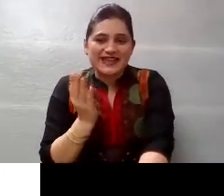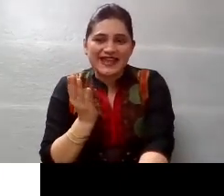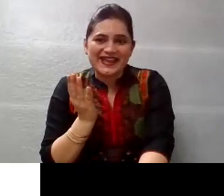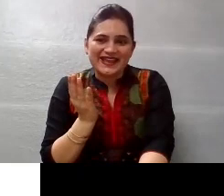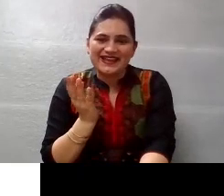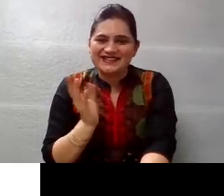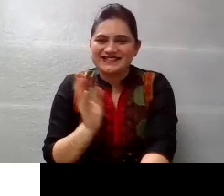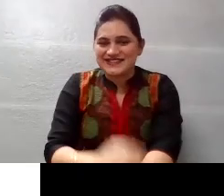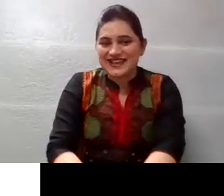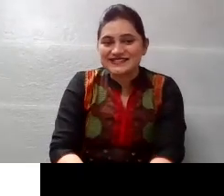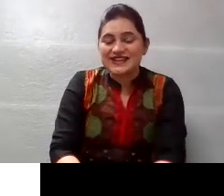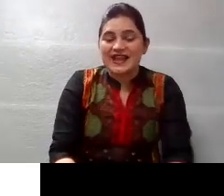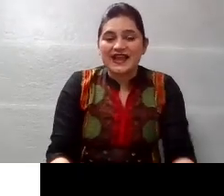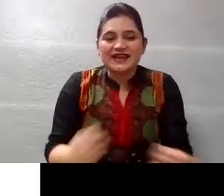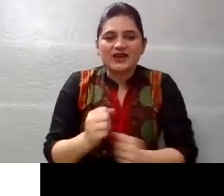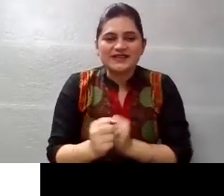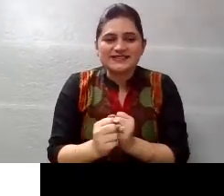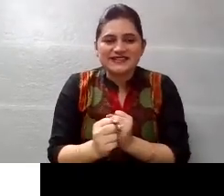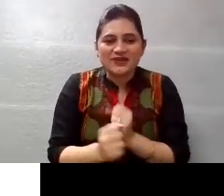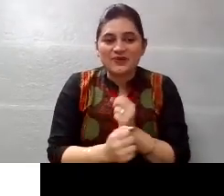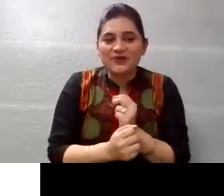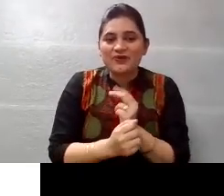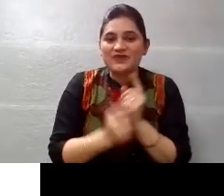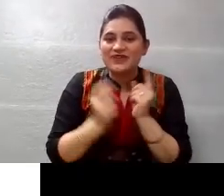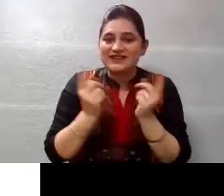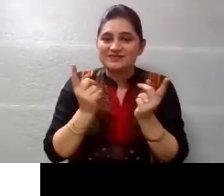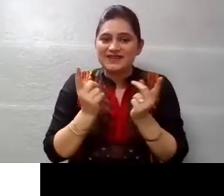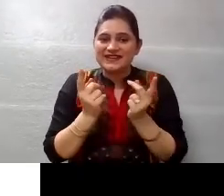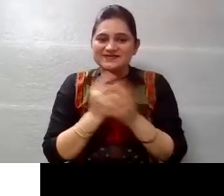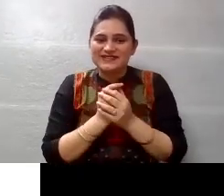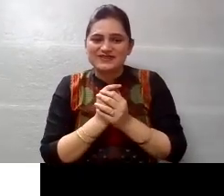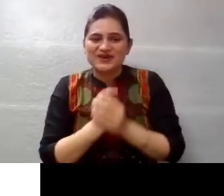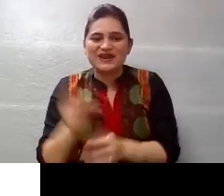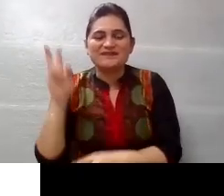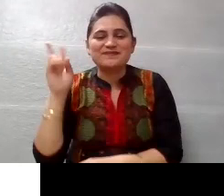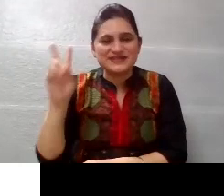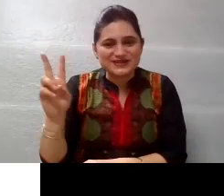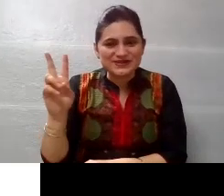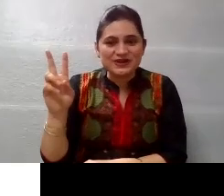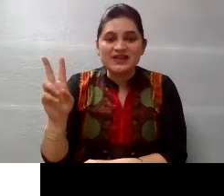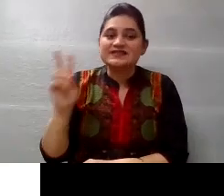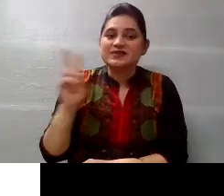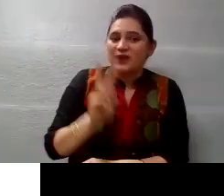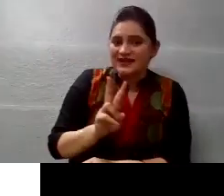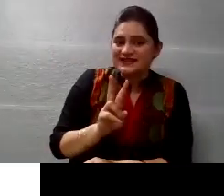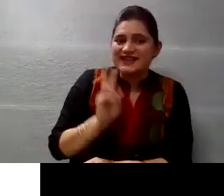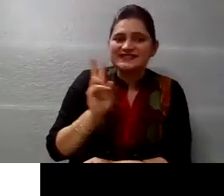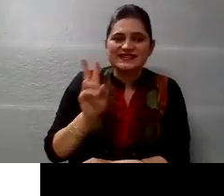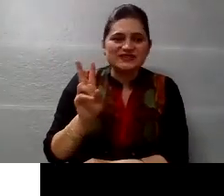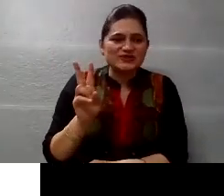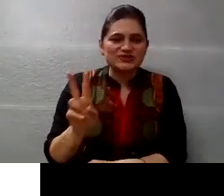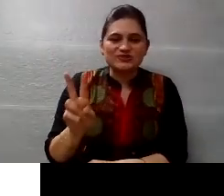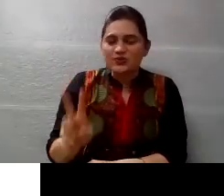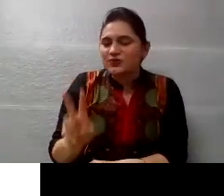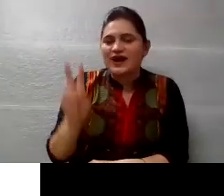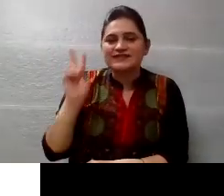one tens. Yes. And now let's see. Oh, in one space we saw number two. So one tens